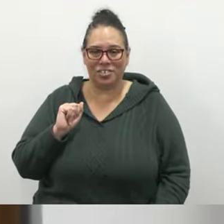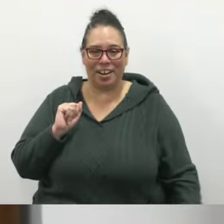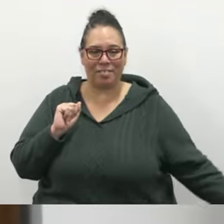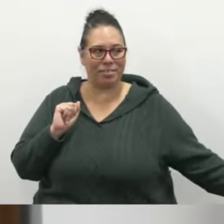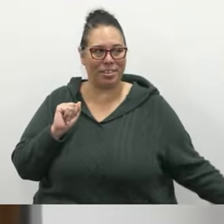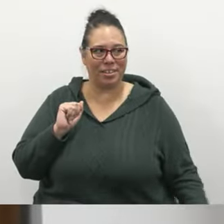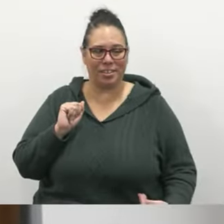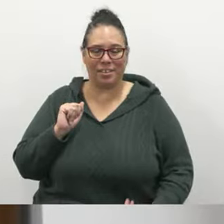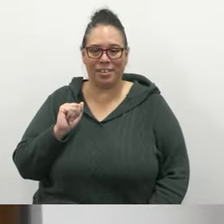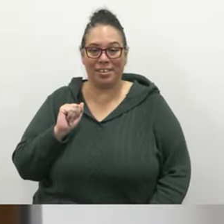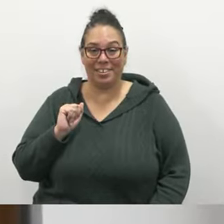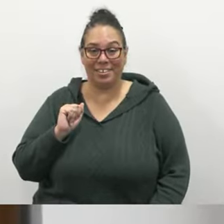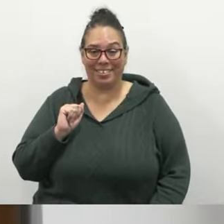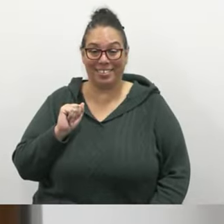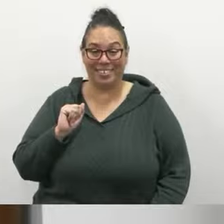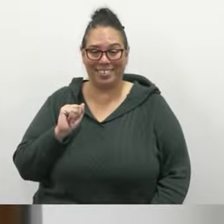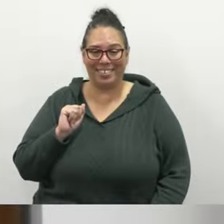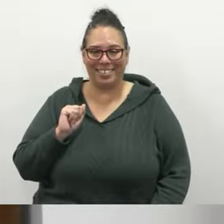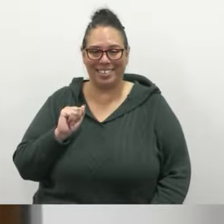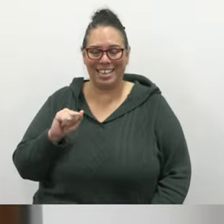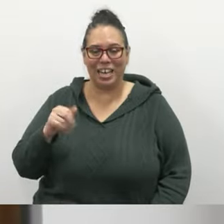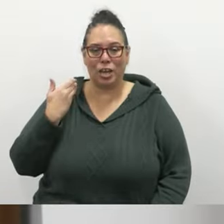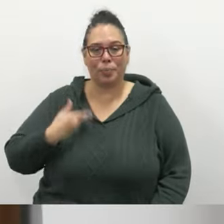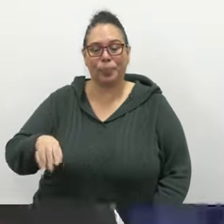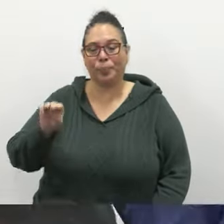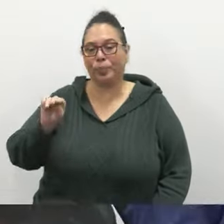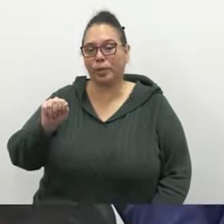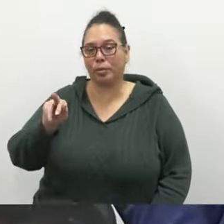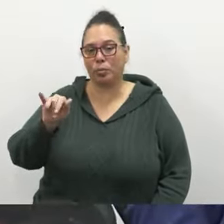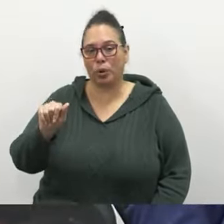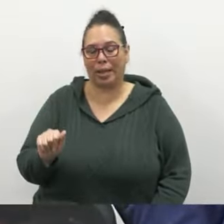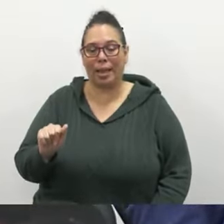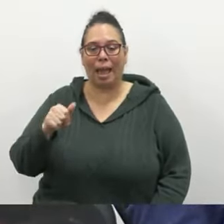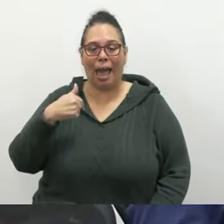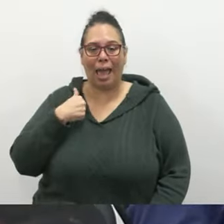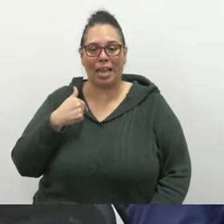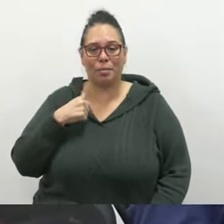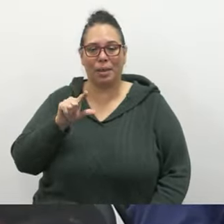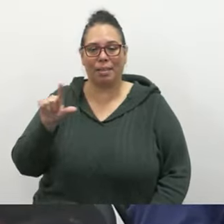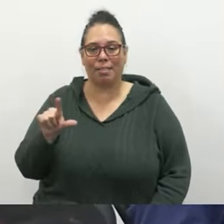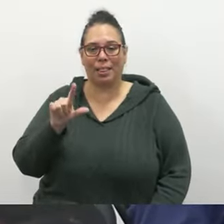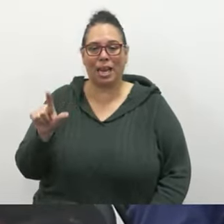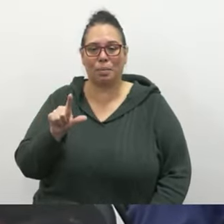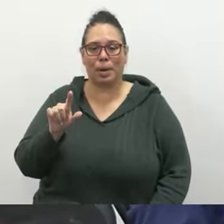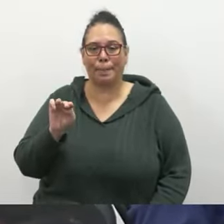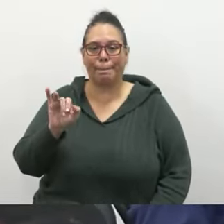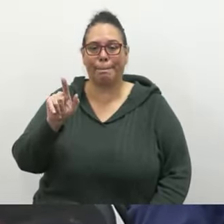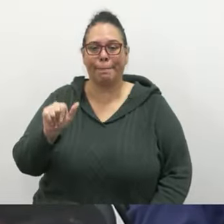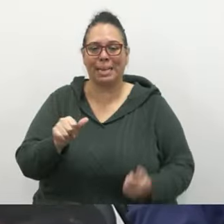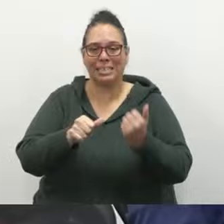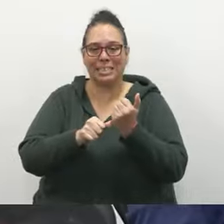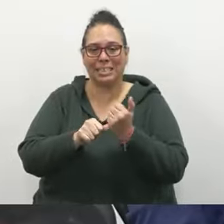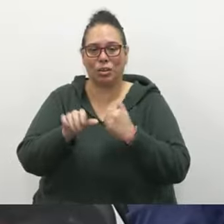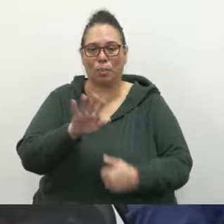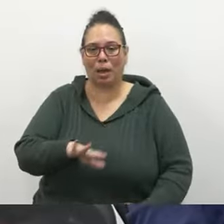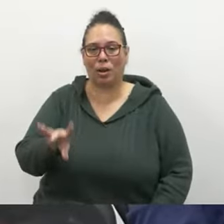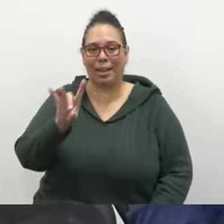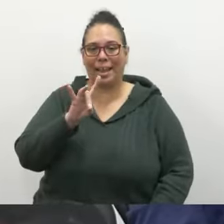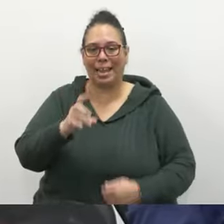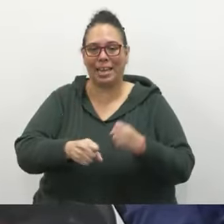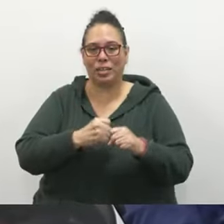Good evening. My name is Maria Rosario Deseo. I have been a library media assistant for about 8 years. I'm currently